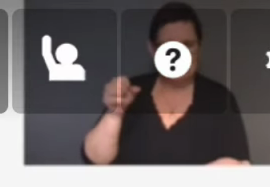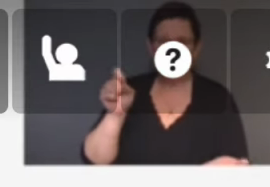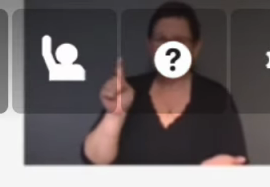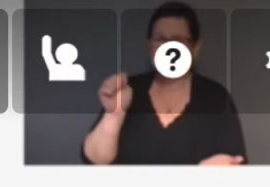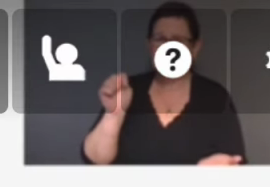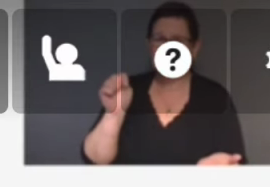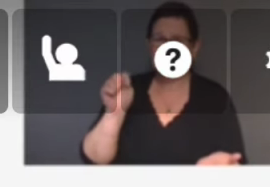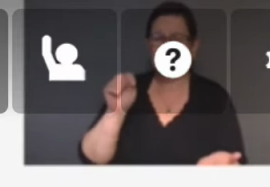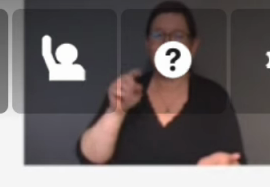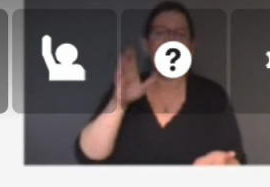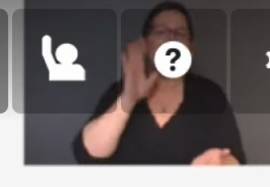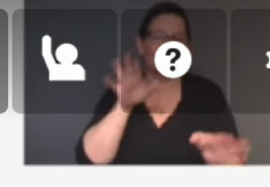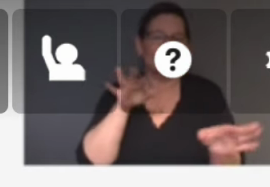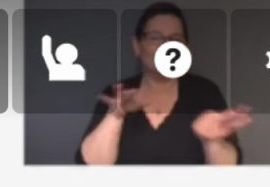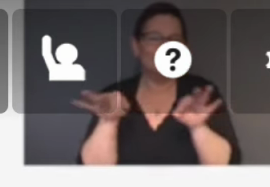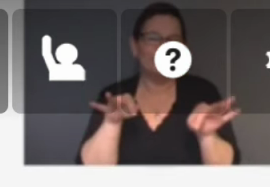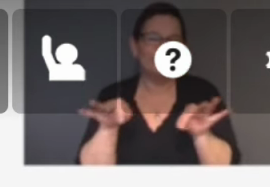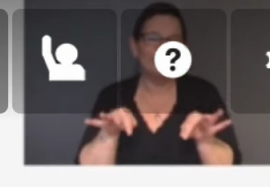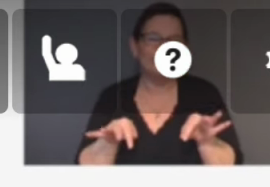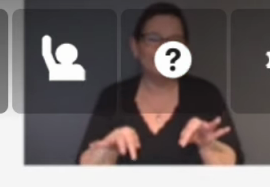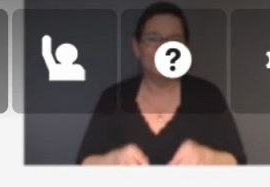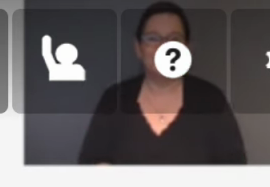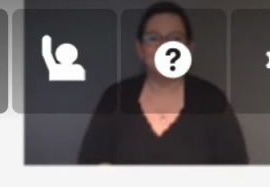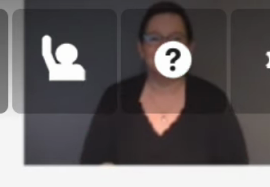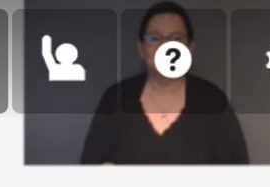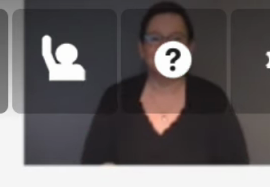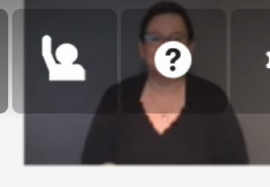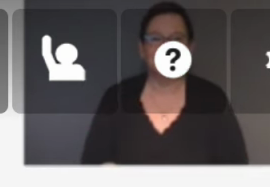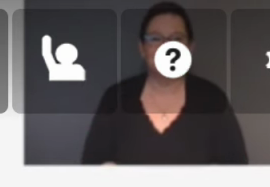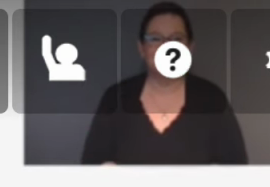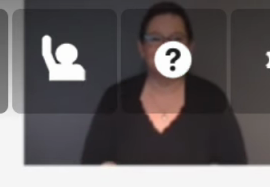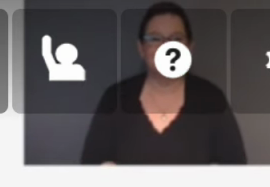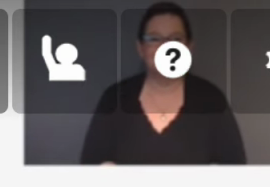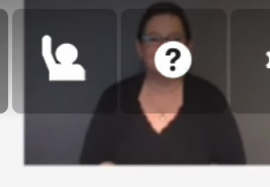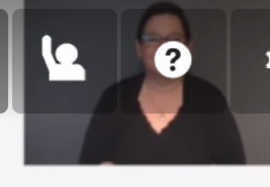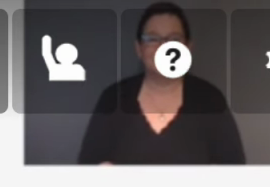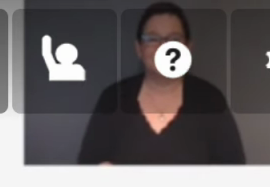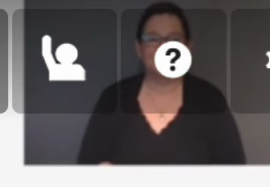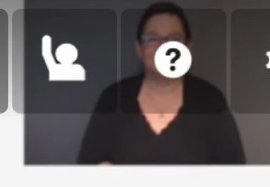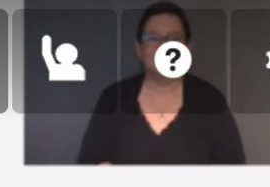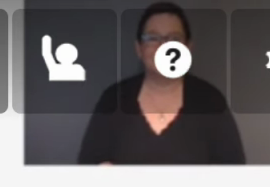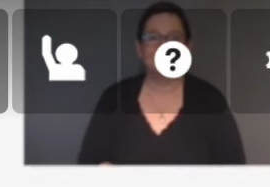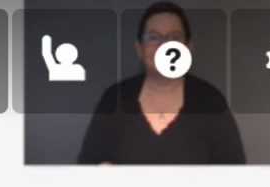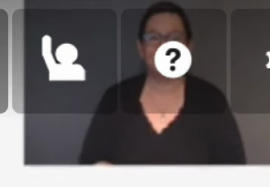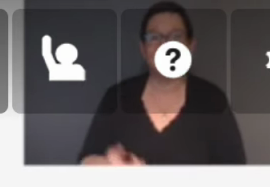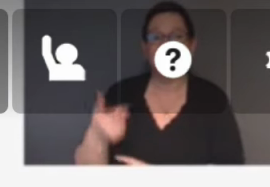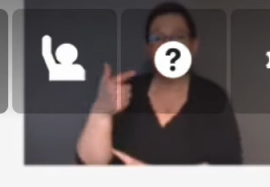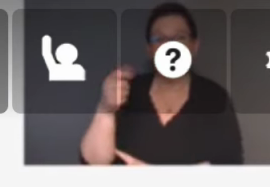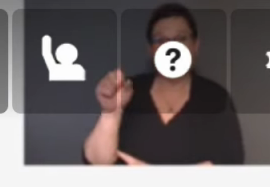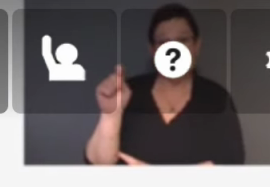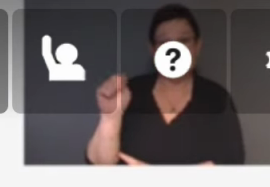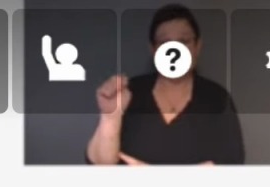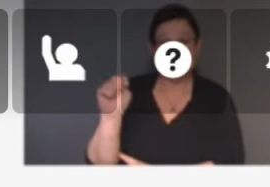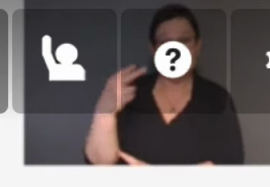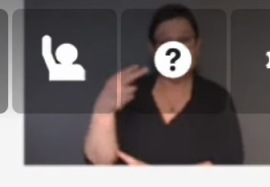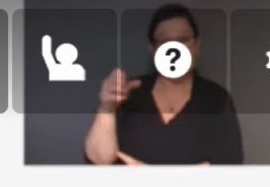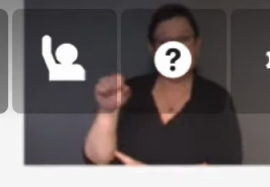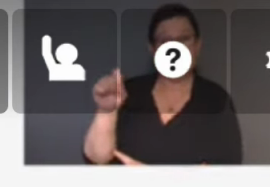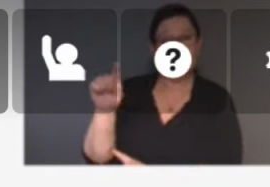The Goods and Services Tax, Harmonized Sales Tax Credit, more commonly known as the GST HST